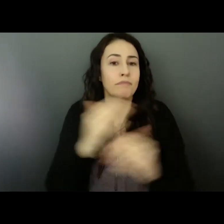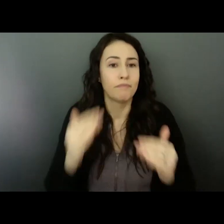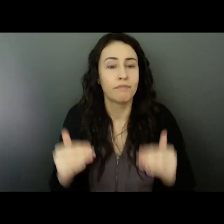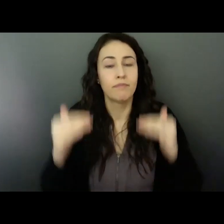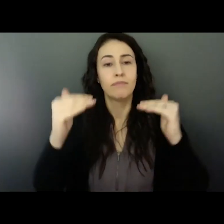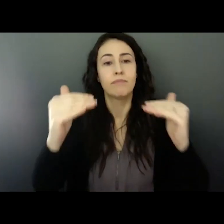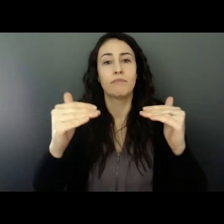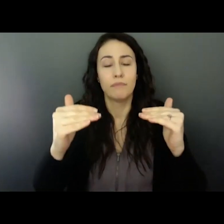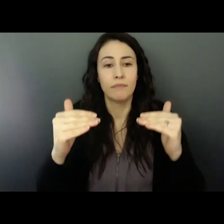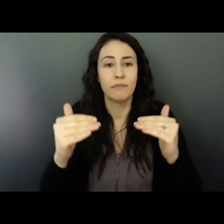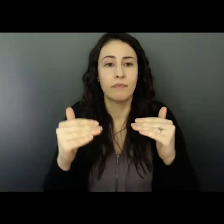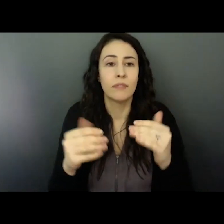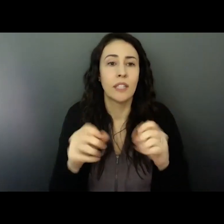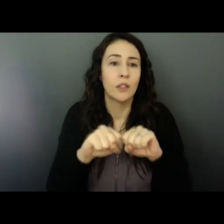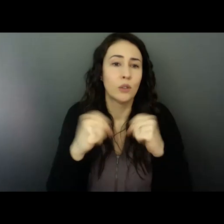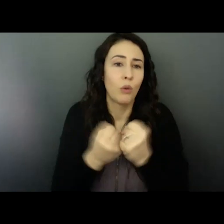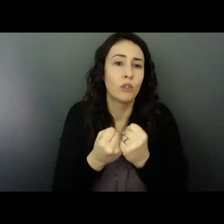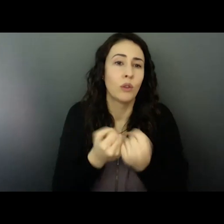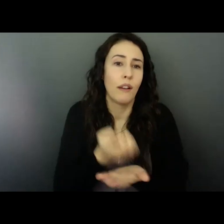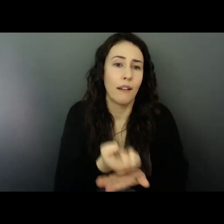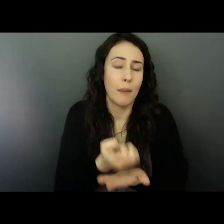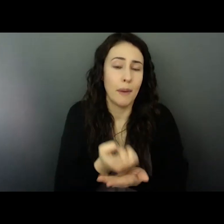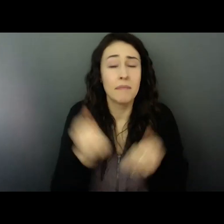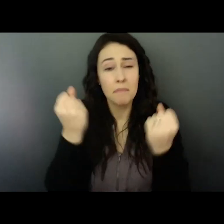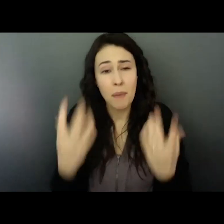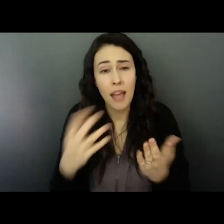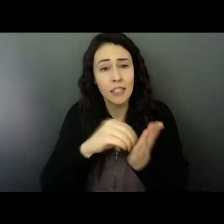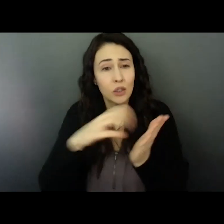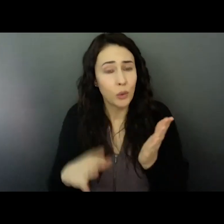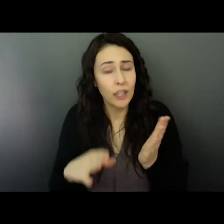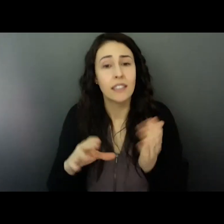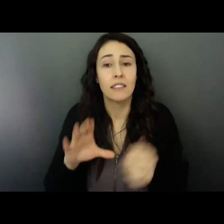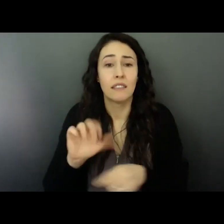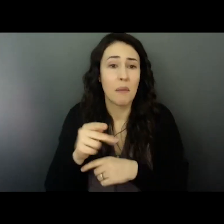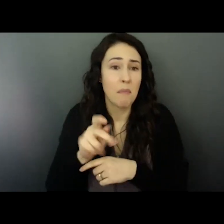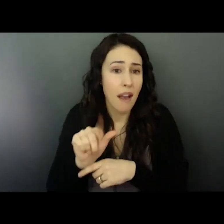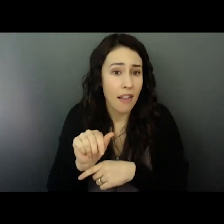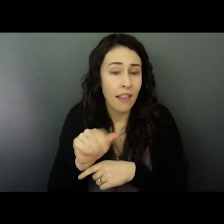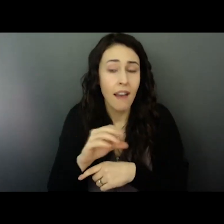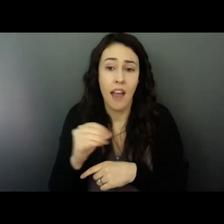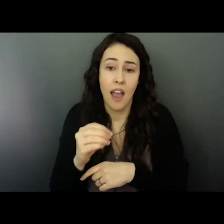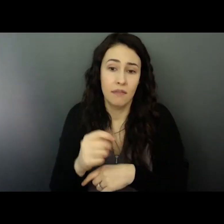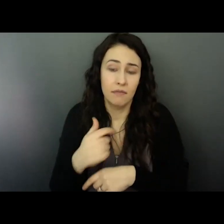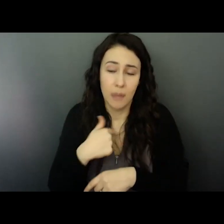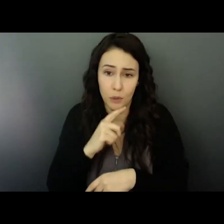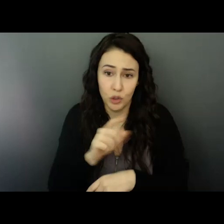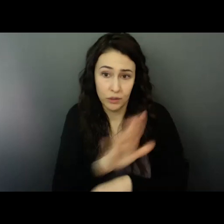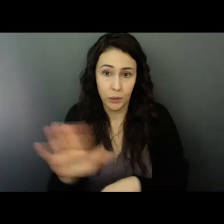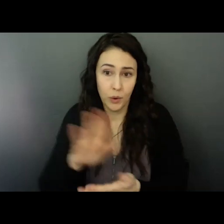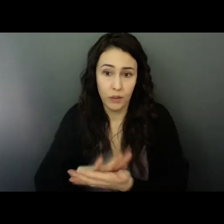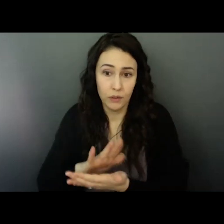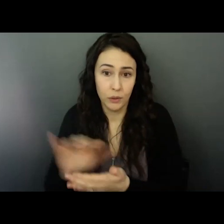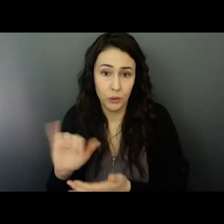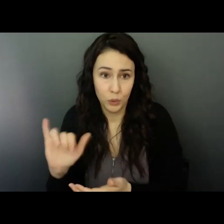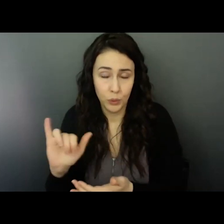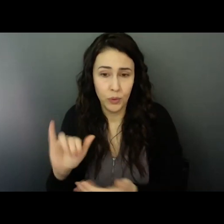socioeconomically. So many of our learners at Capella and at, I'm sure, your institutions come with that